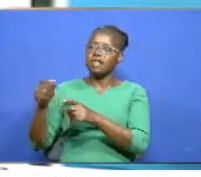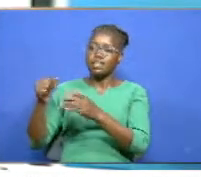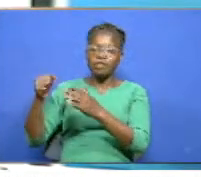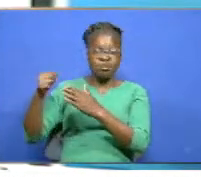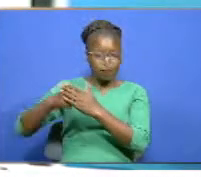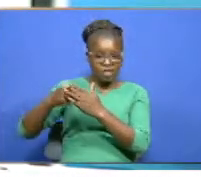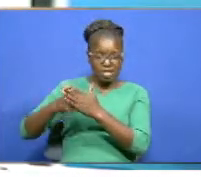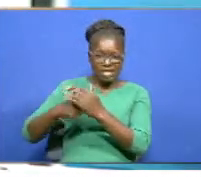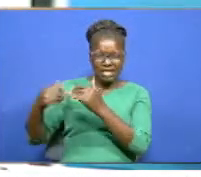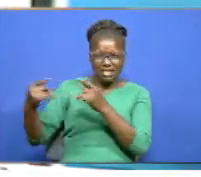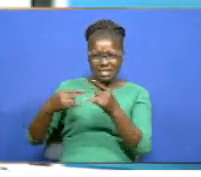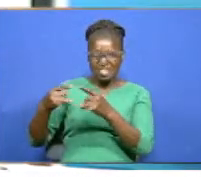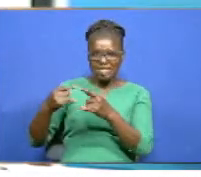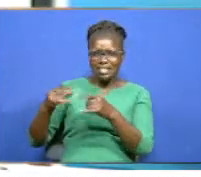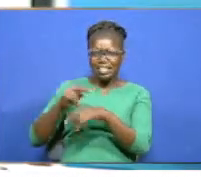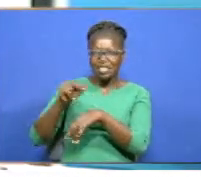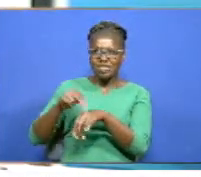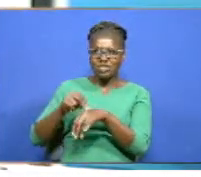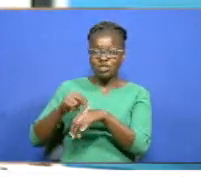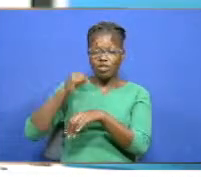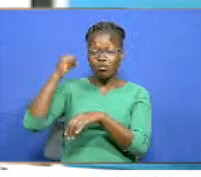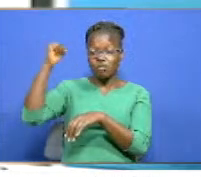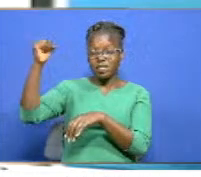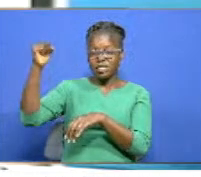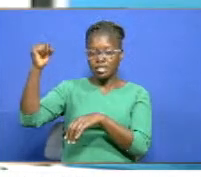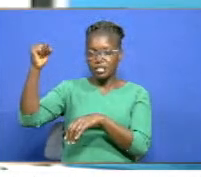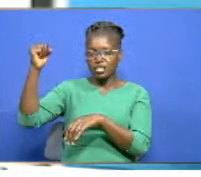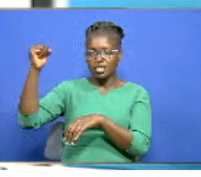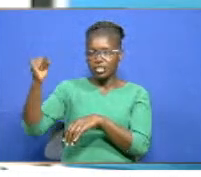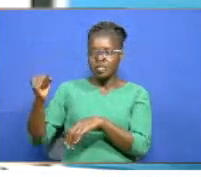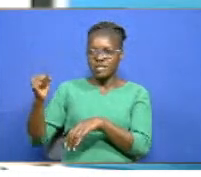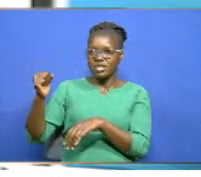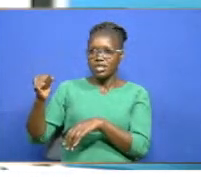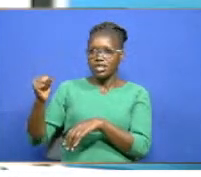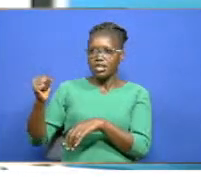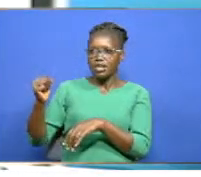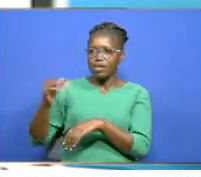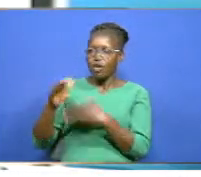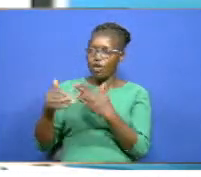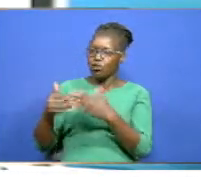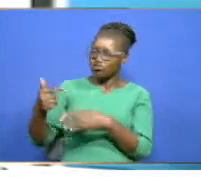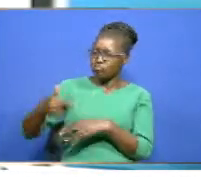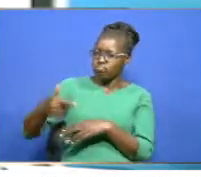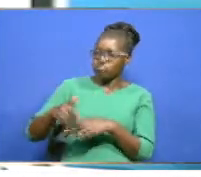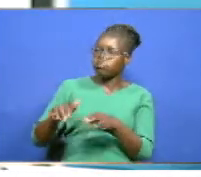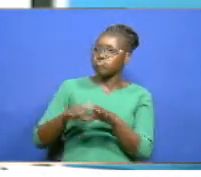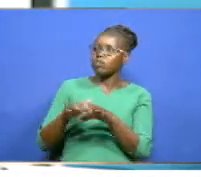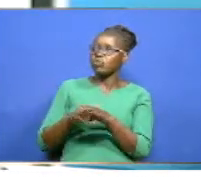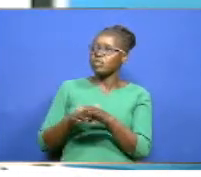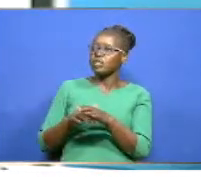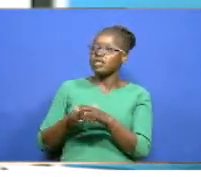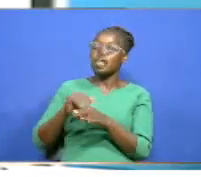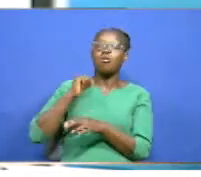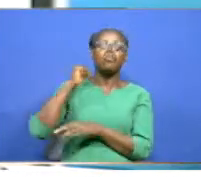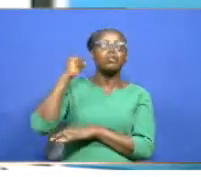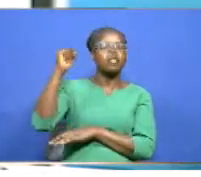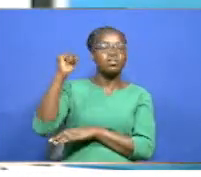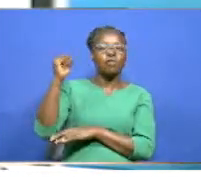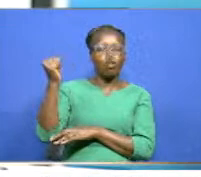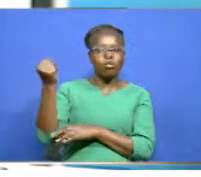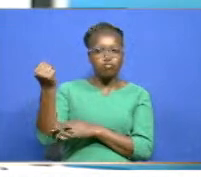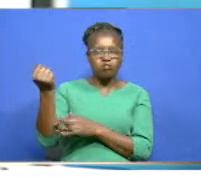show that it's a national party. It is bringing all the hustler members into a political